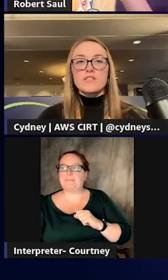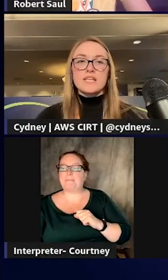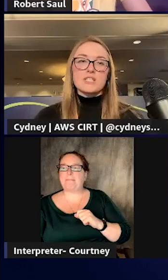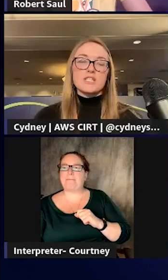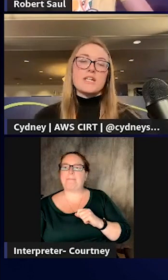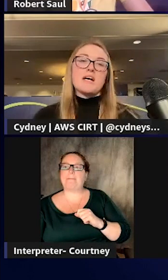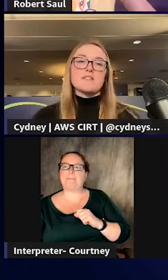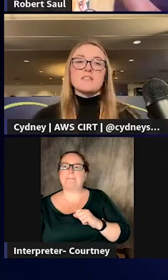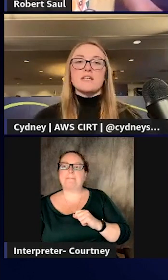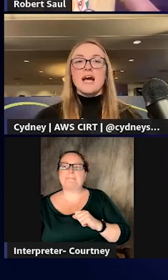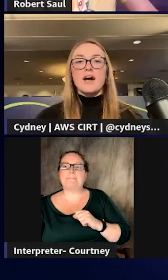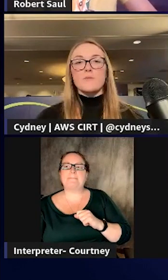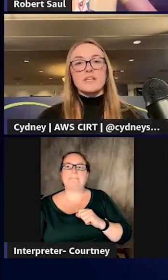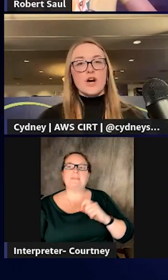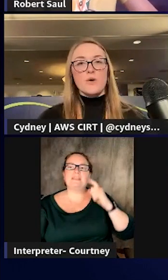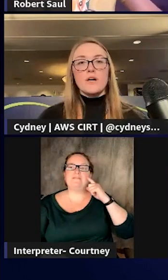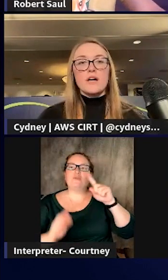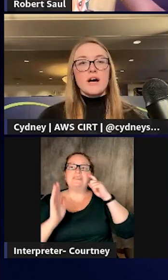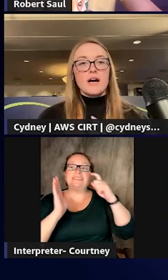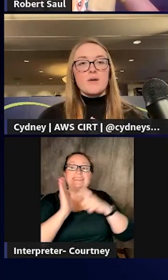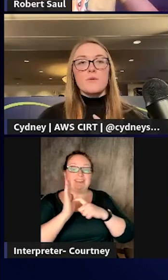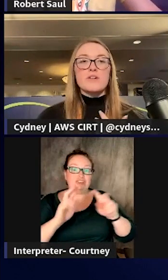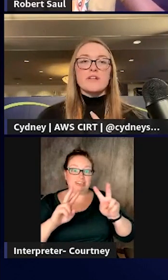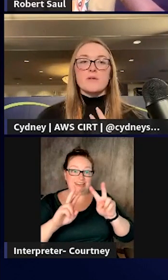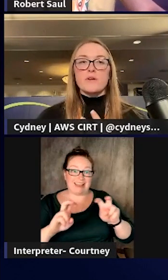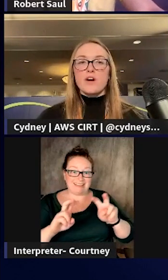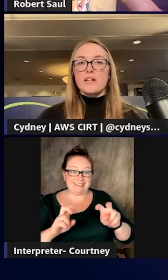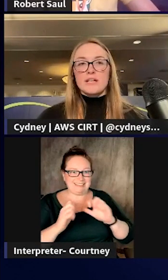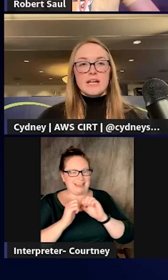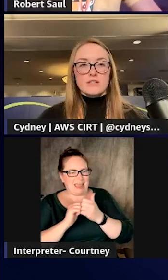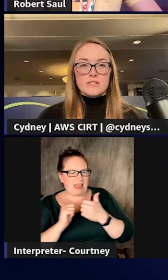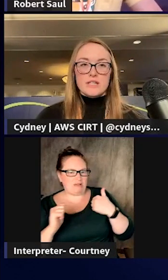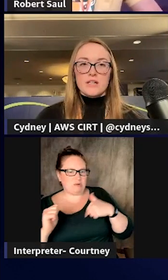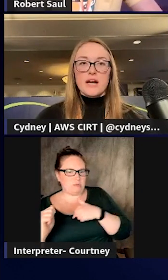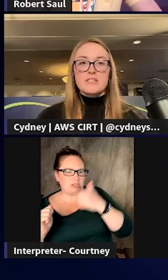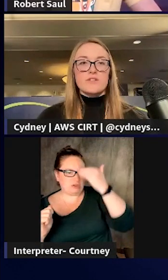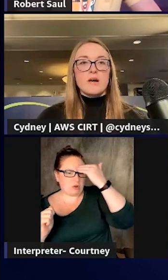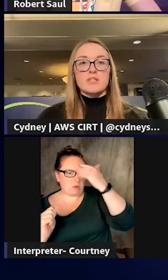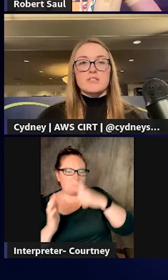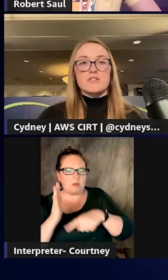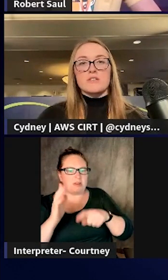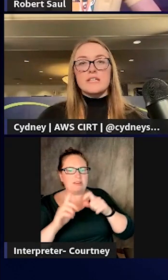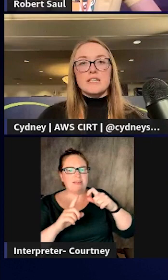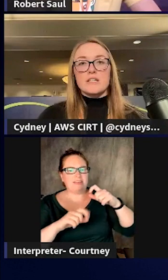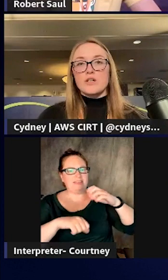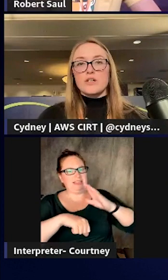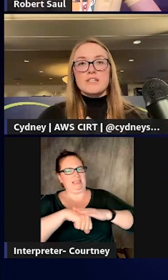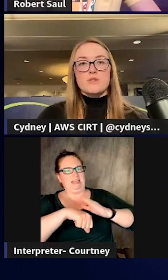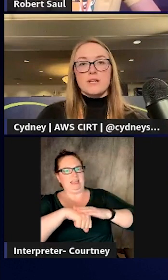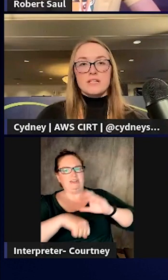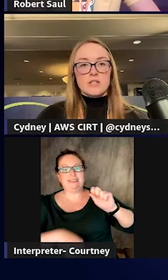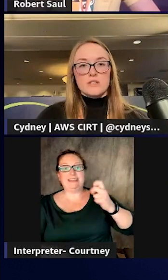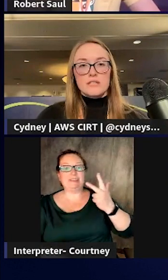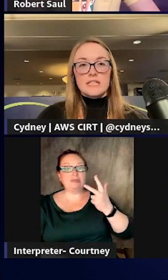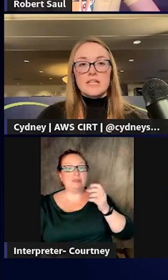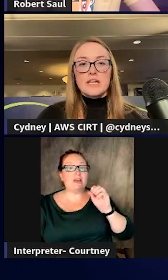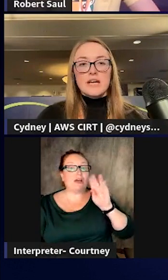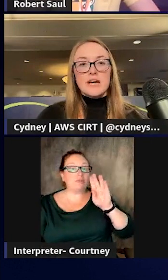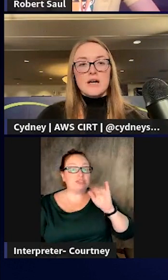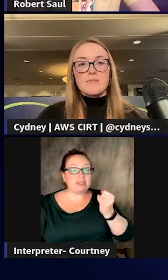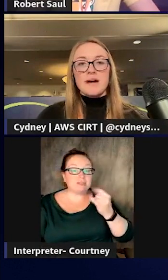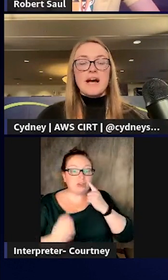So for detection and analysis, like how do we know? What are our indicators here? S3 objects are deleted or S3 buckets are